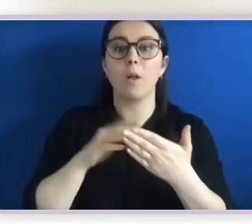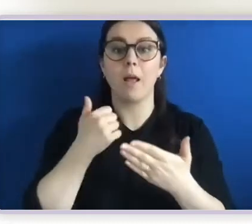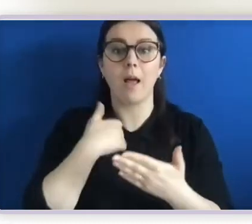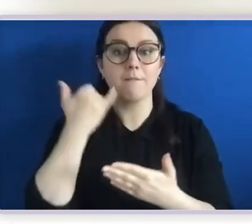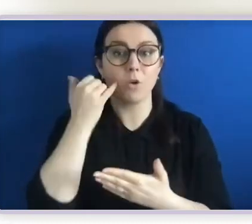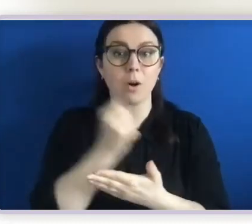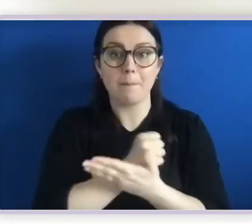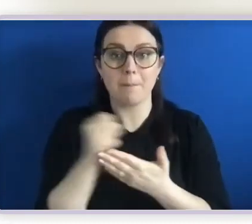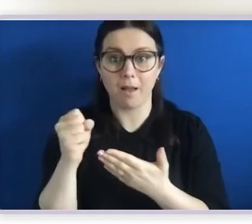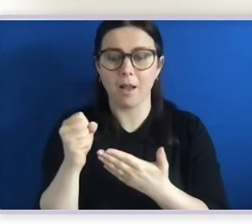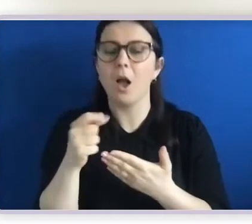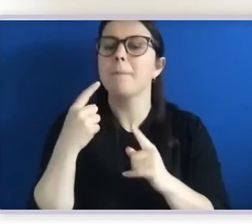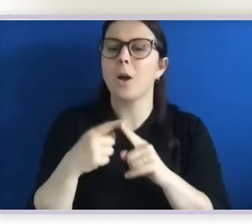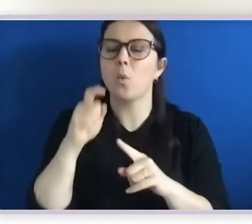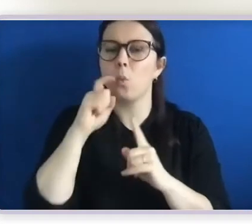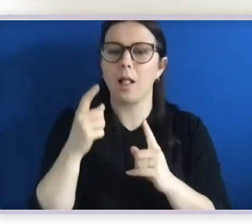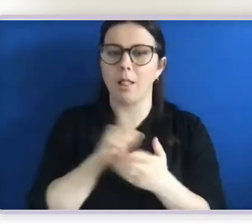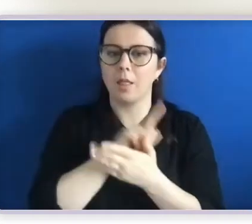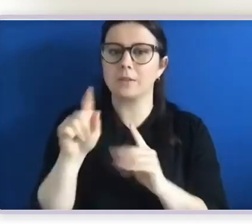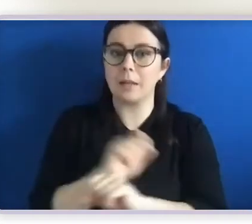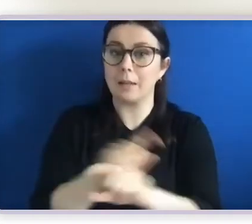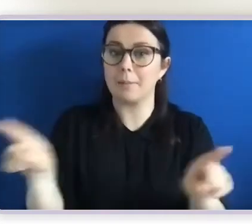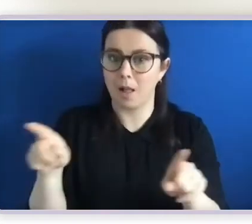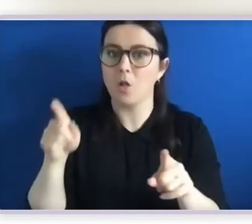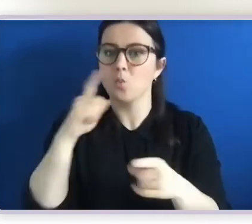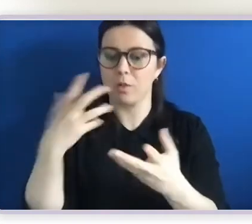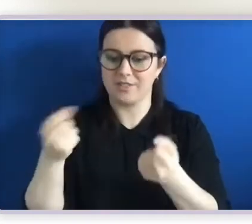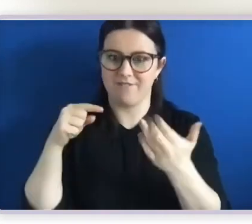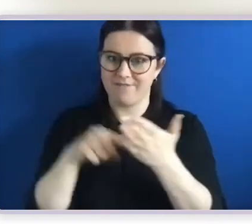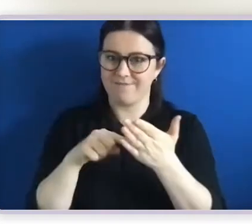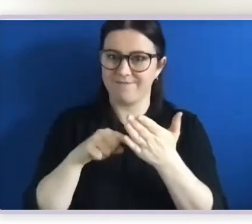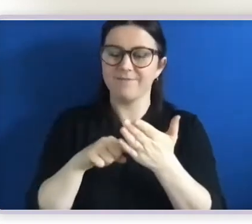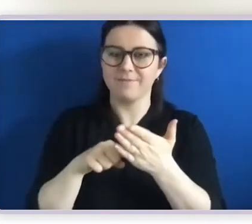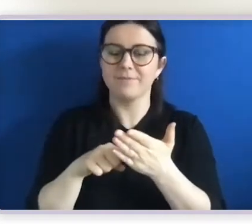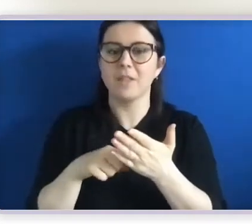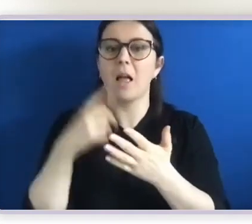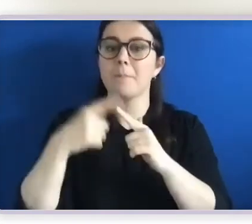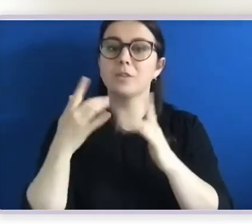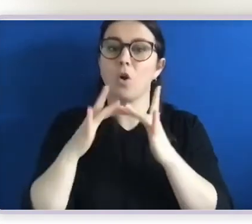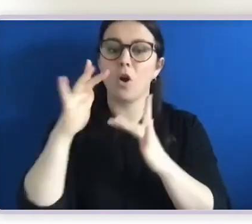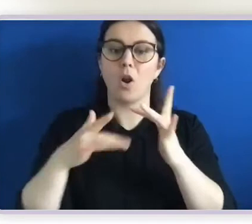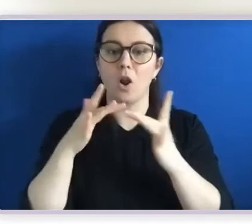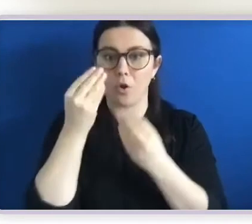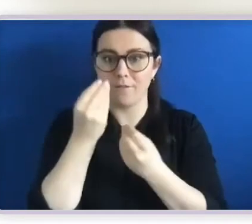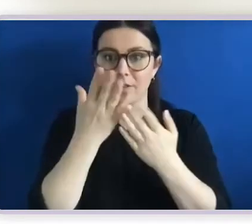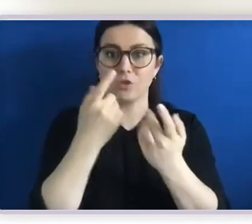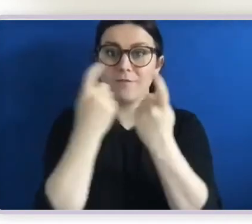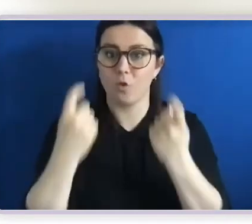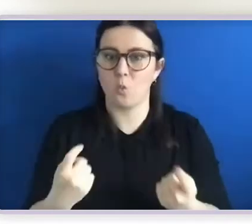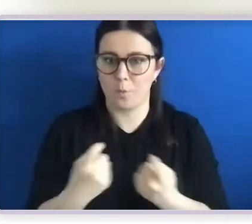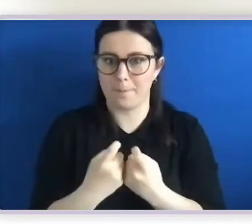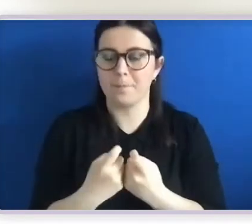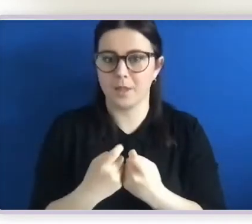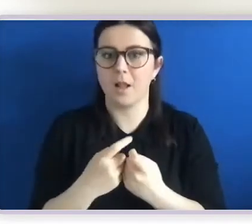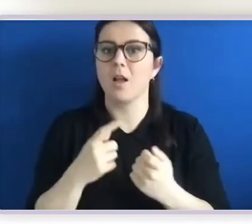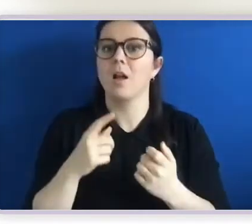that you receive. You're going to see that phone number quite a lot, and also there are online notification forms which you can submit online, and we would